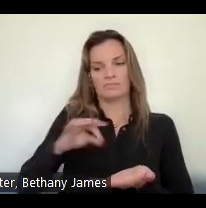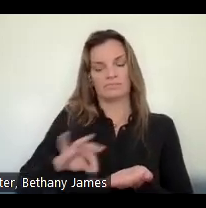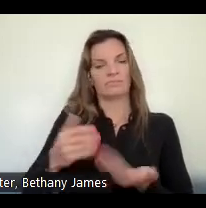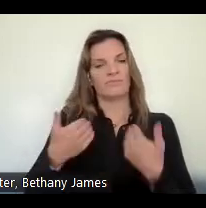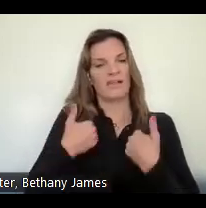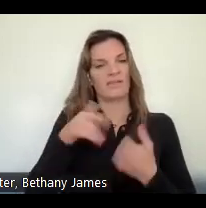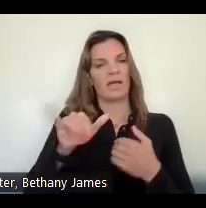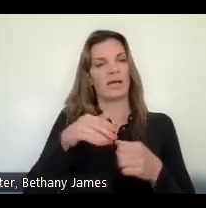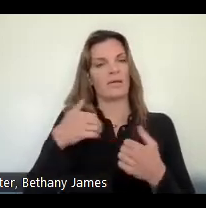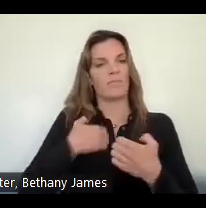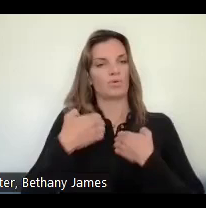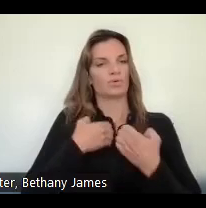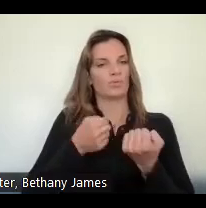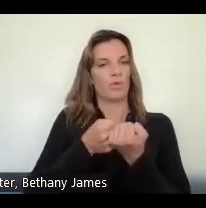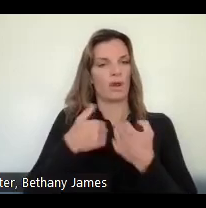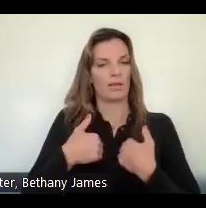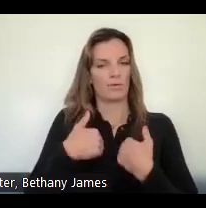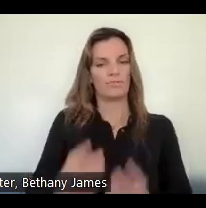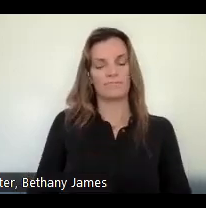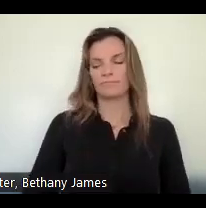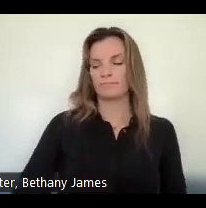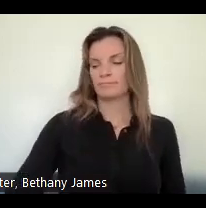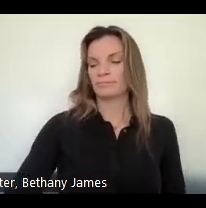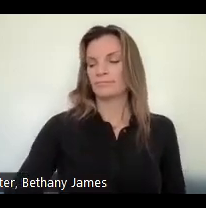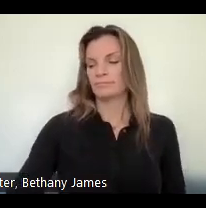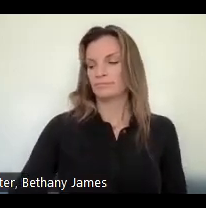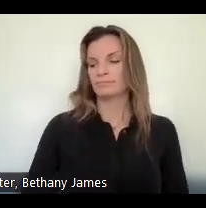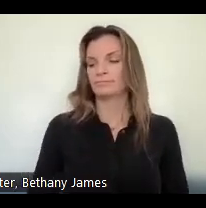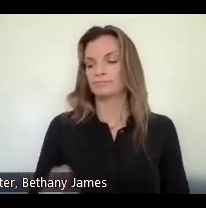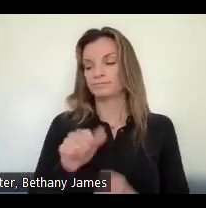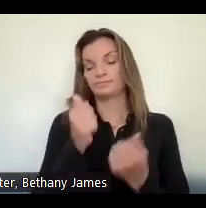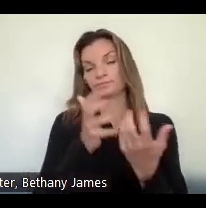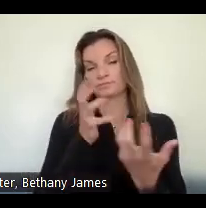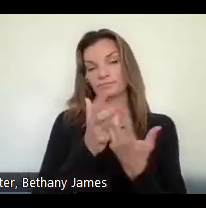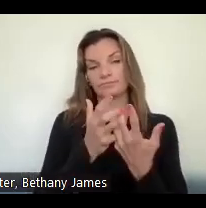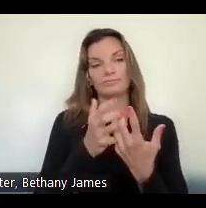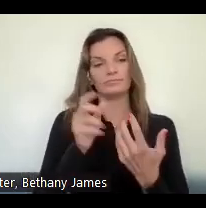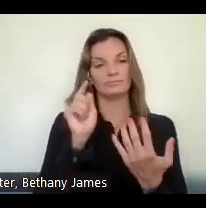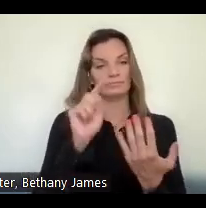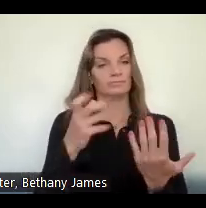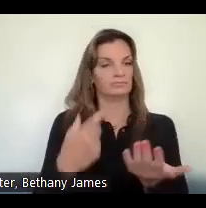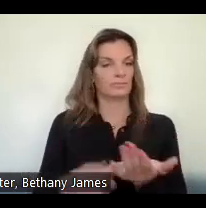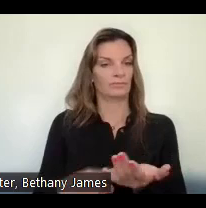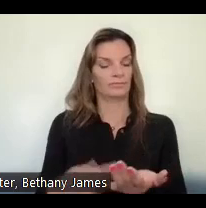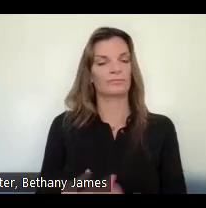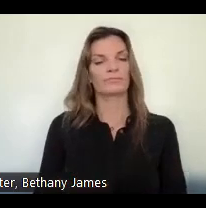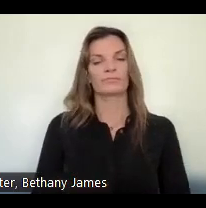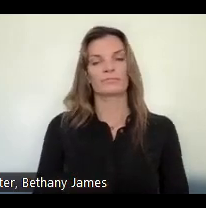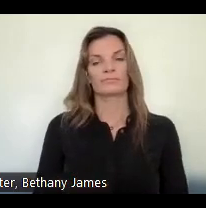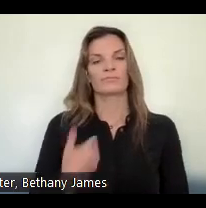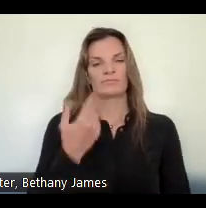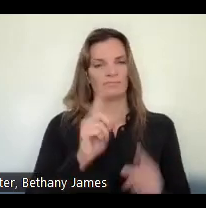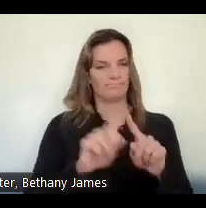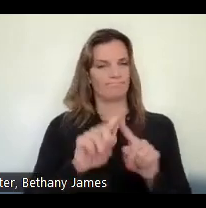support animal as well. And some other accommodations I want to address. So there's several apps on